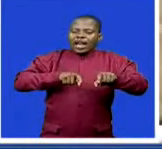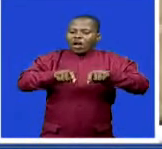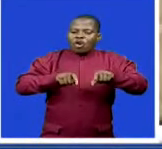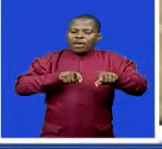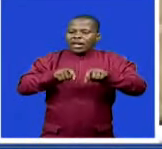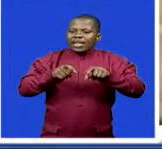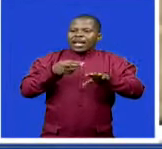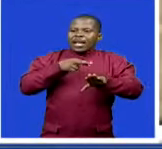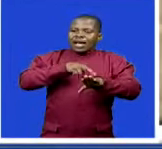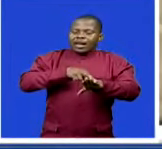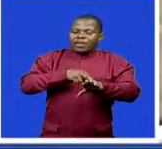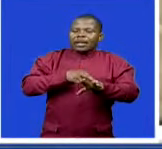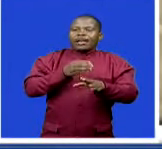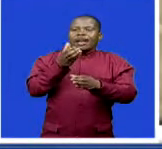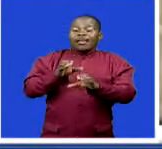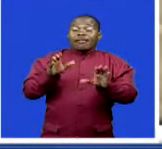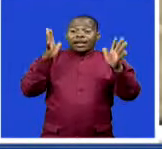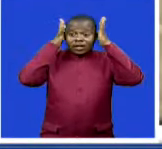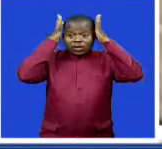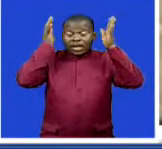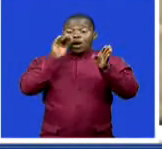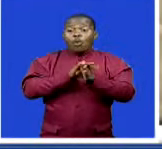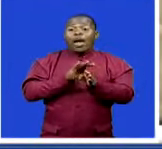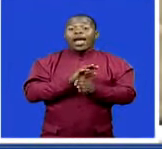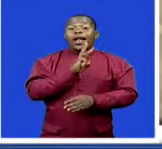We have